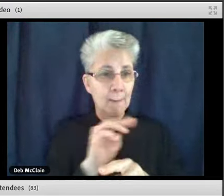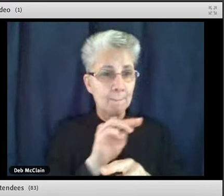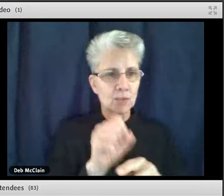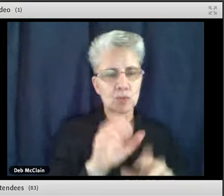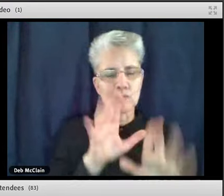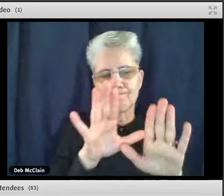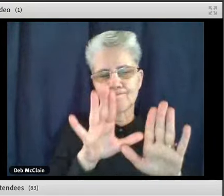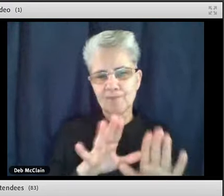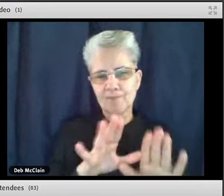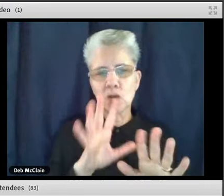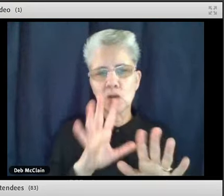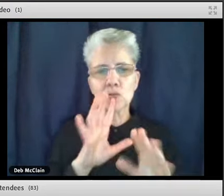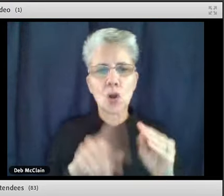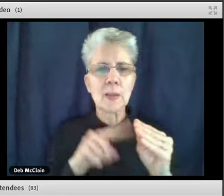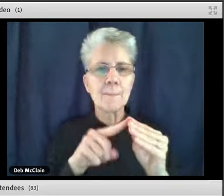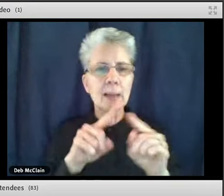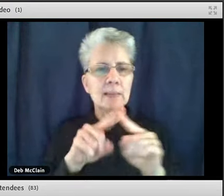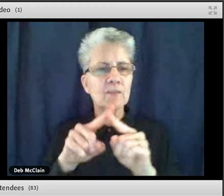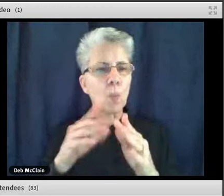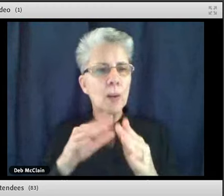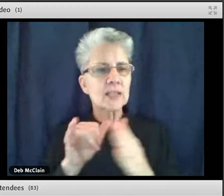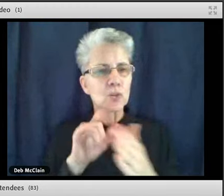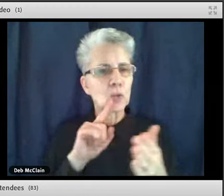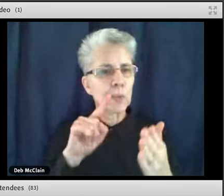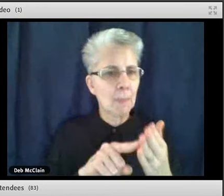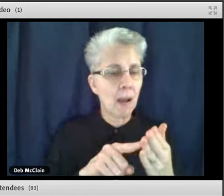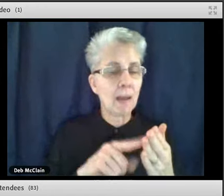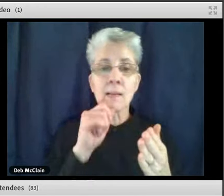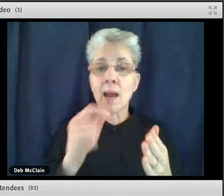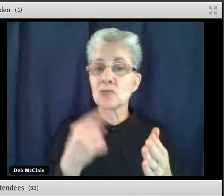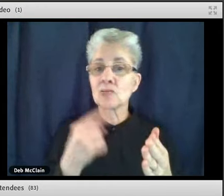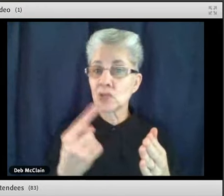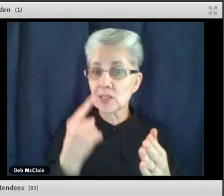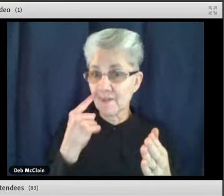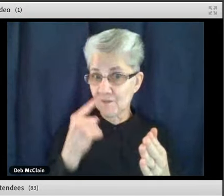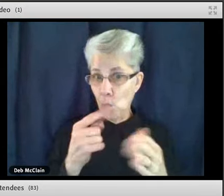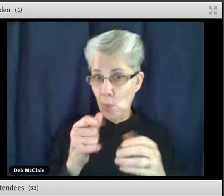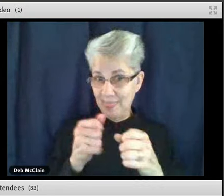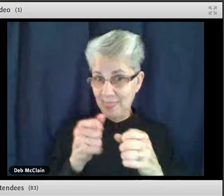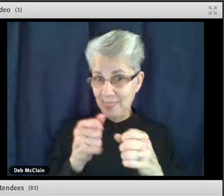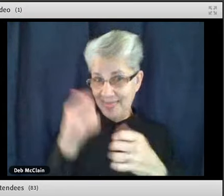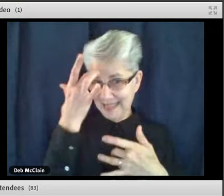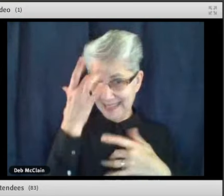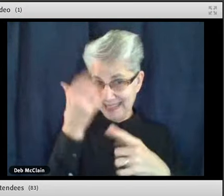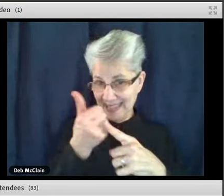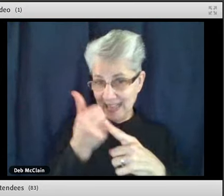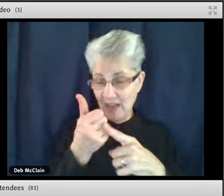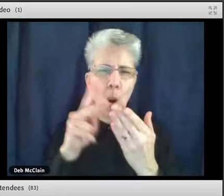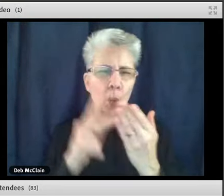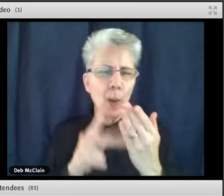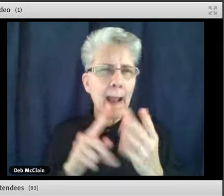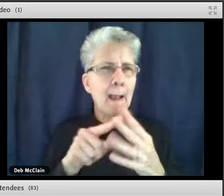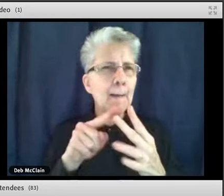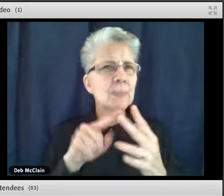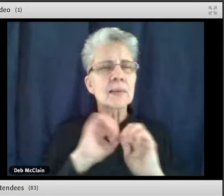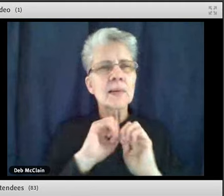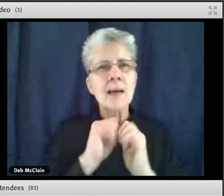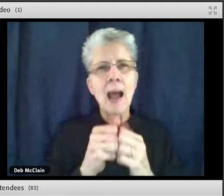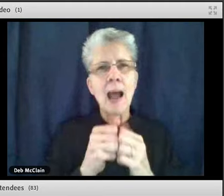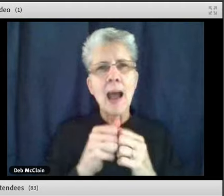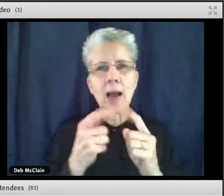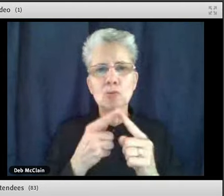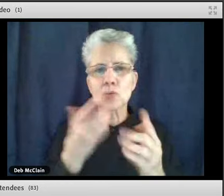were closed, and I started on a list. But I think it might be better if people in Florida posted to this list because it's got all the libraries